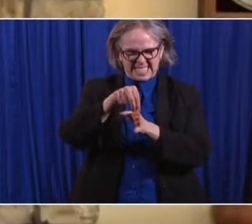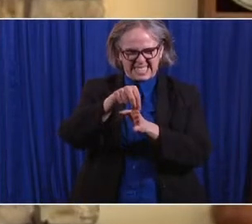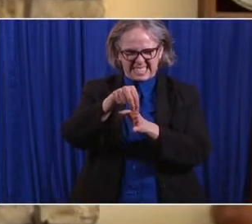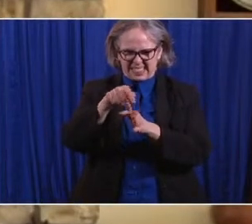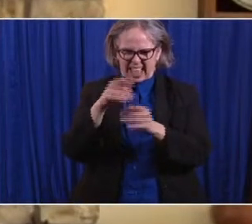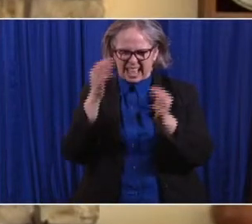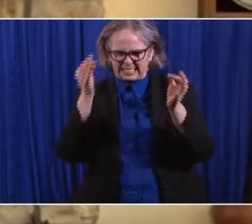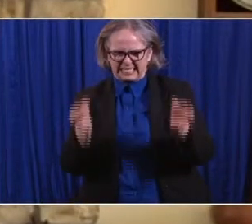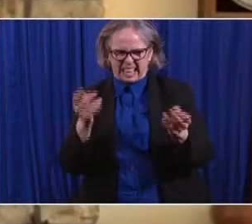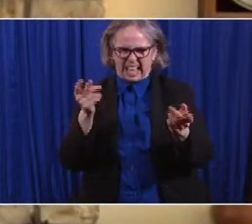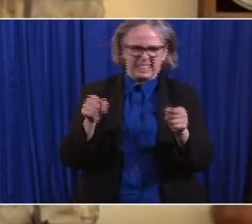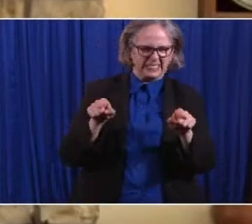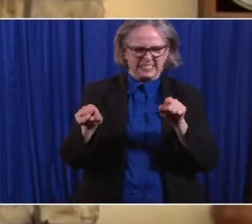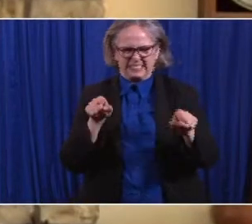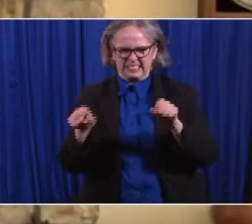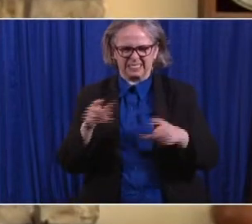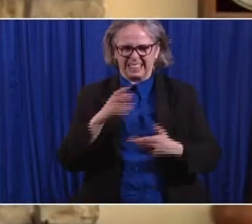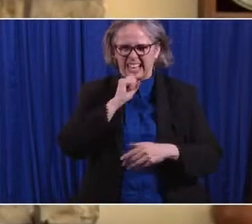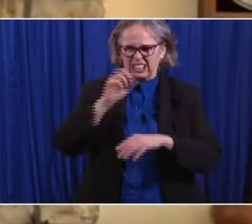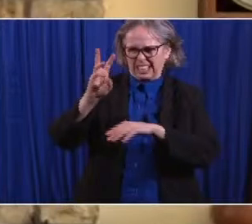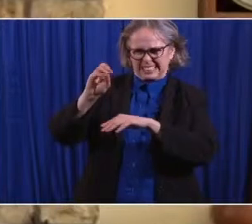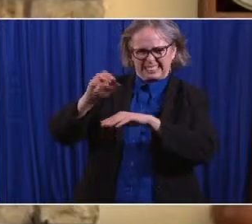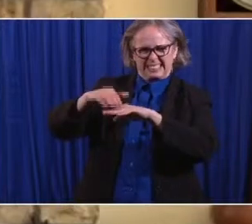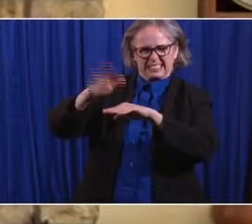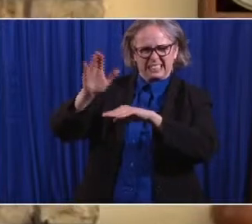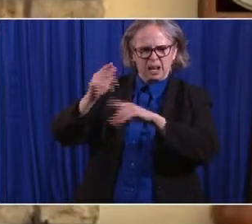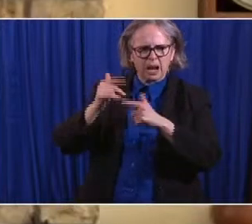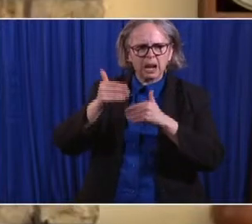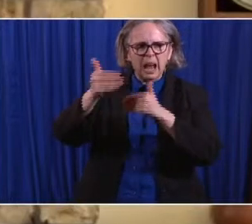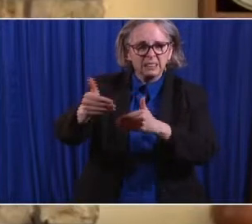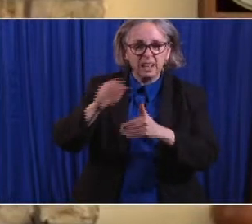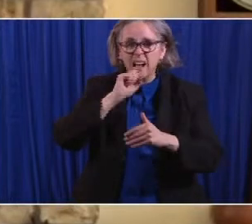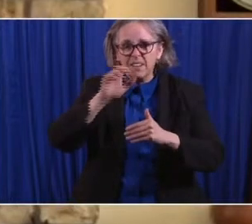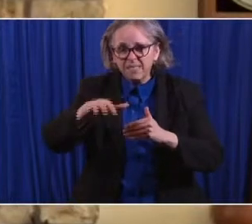do after 60 is to go to 55, and after 55, we intend to go to